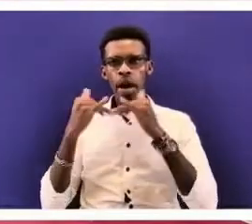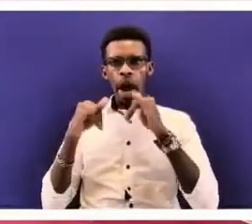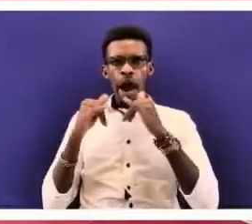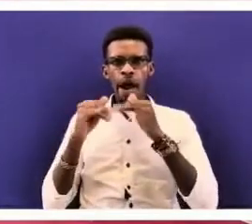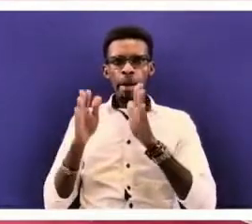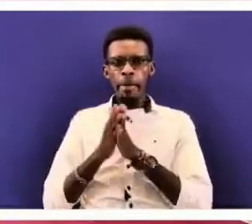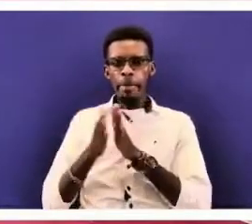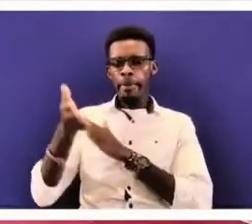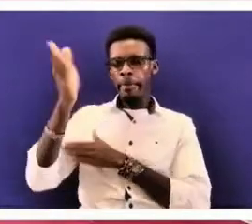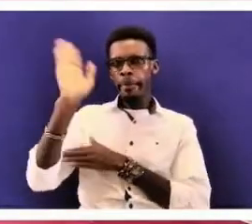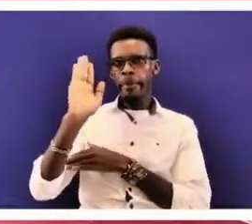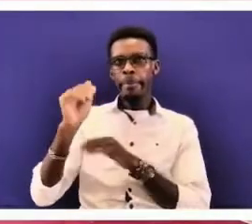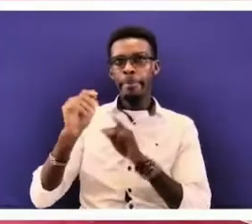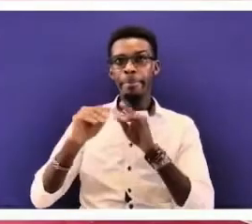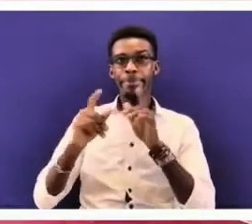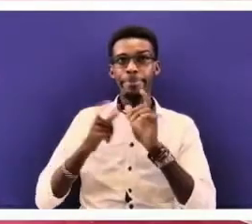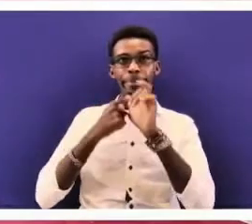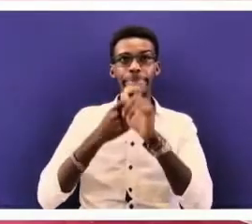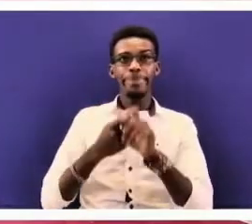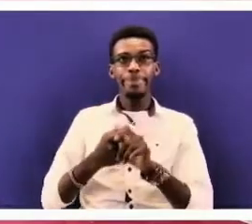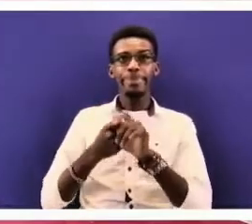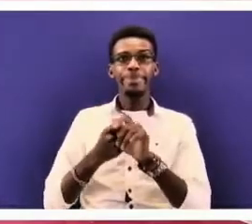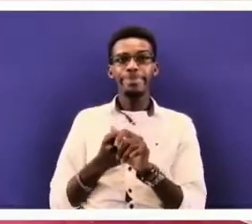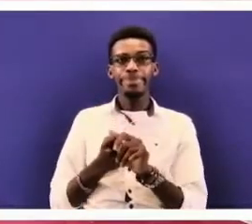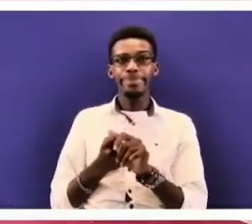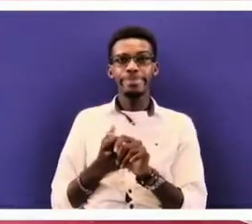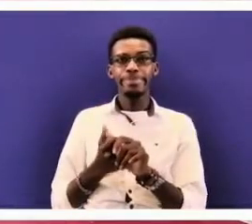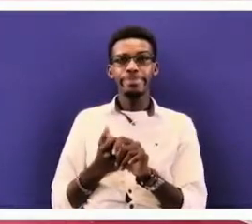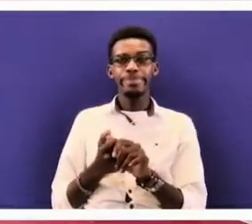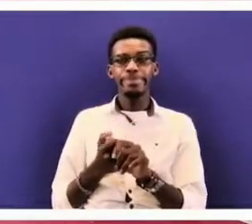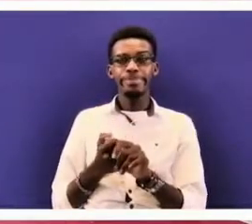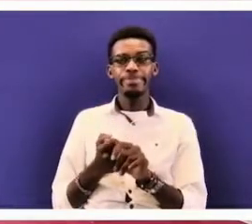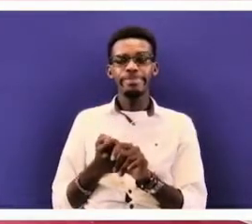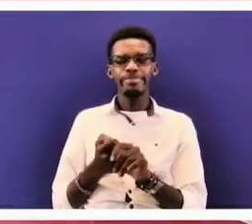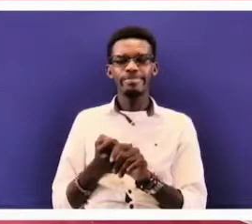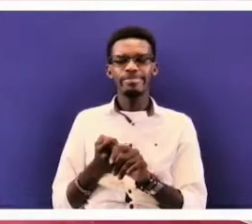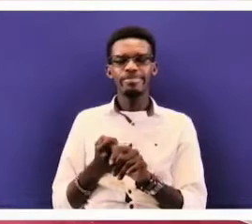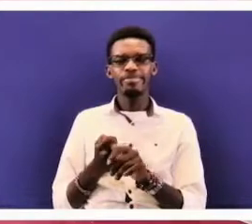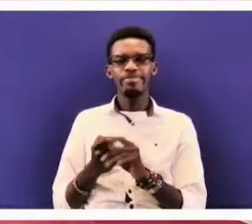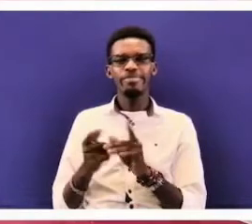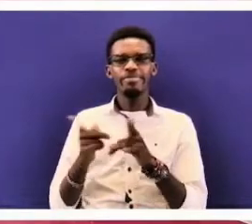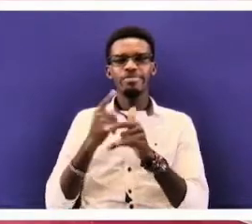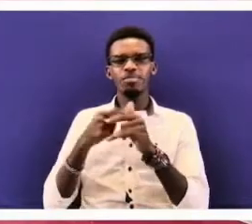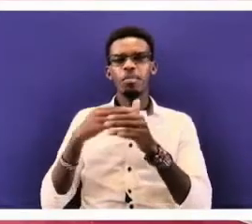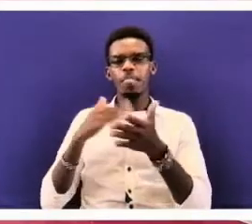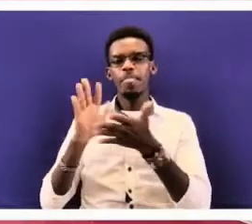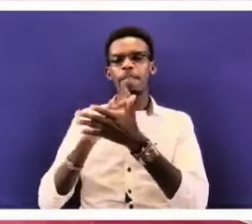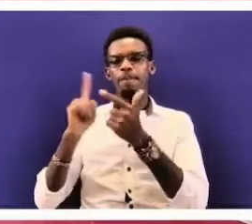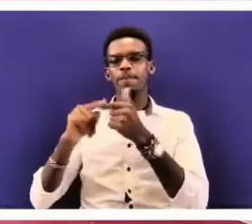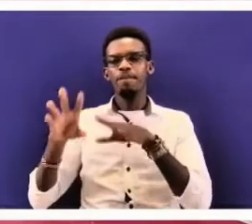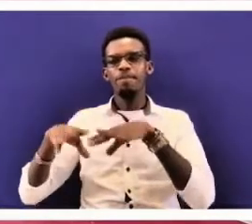God has given them the gift that I don't have. But instead, we have to find something to